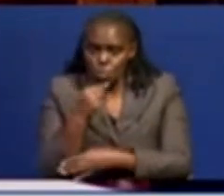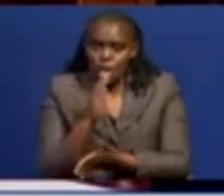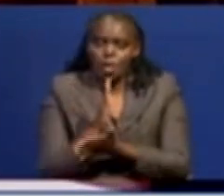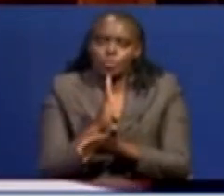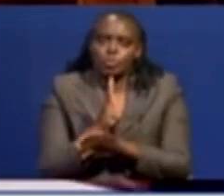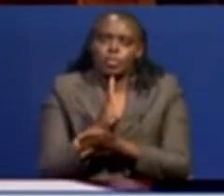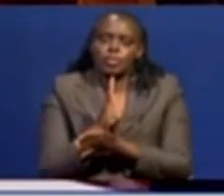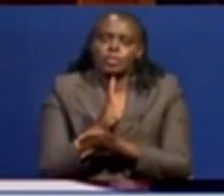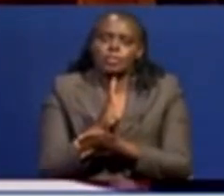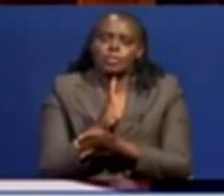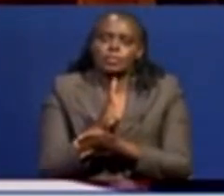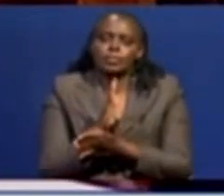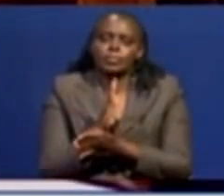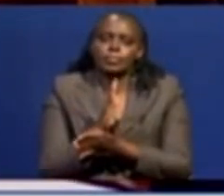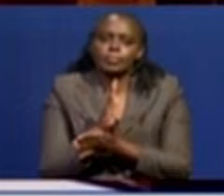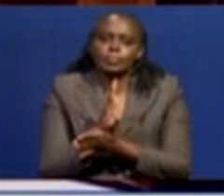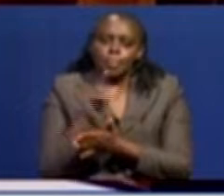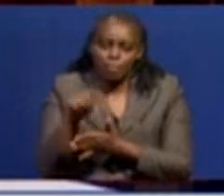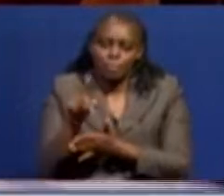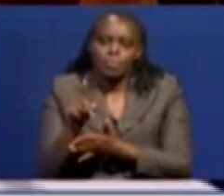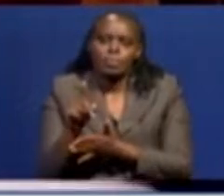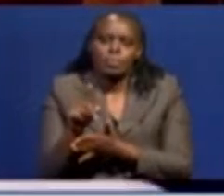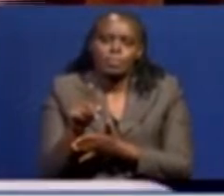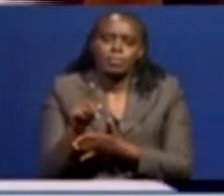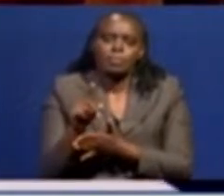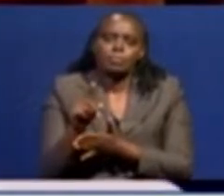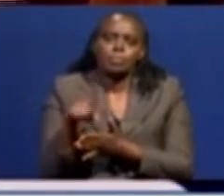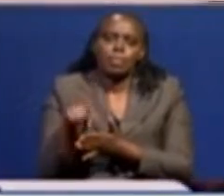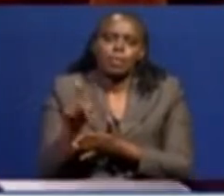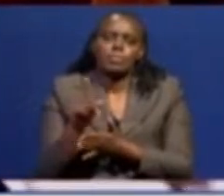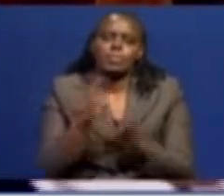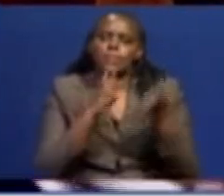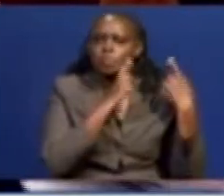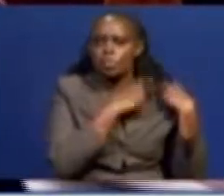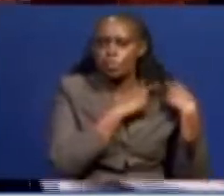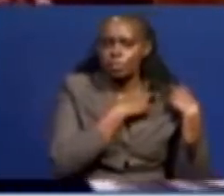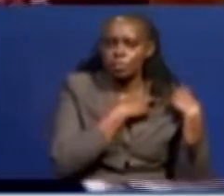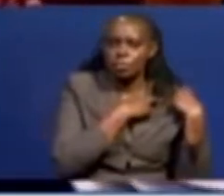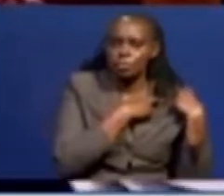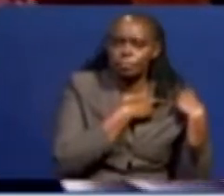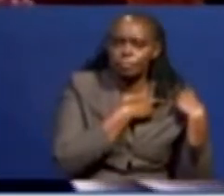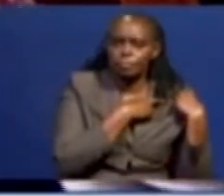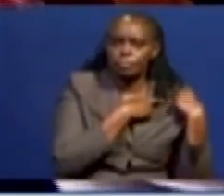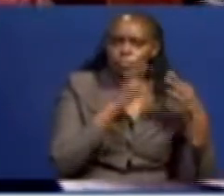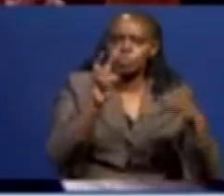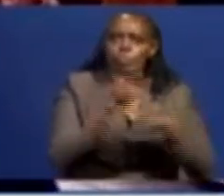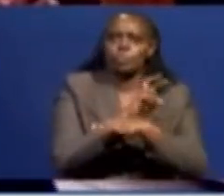who are actually the ones who are supposed to